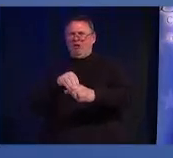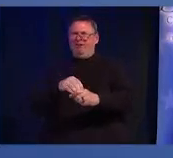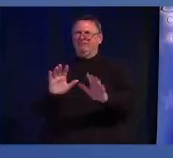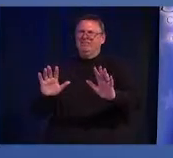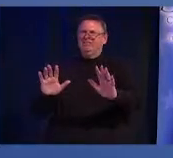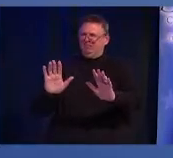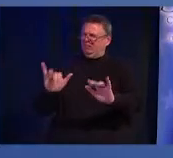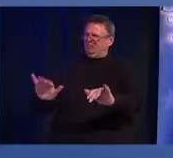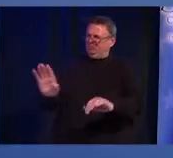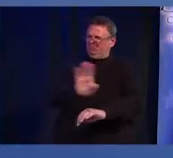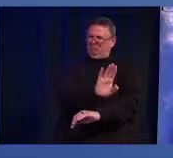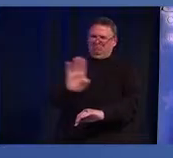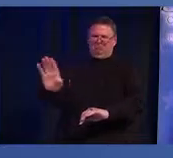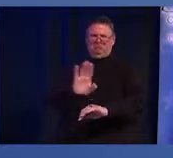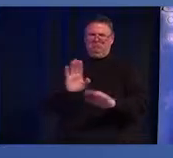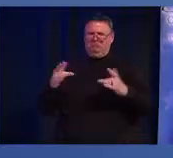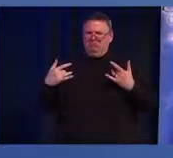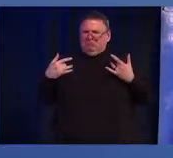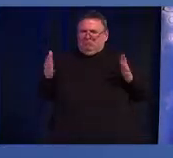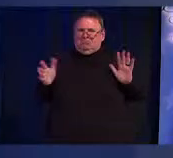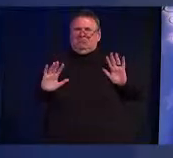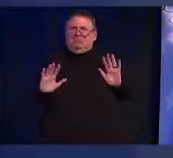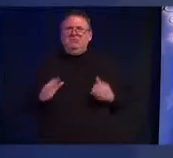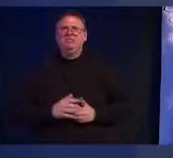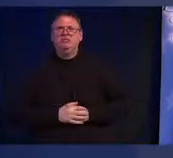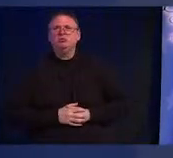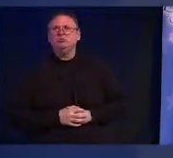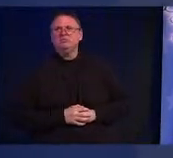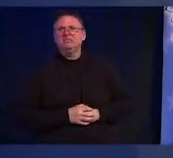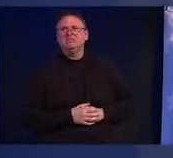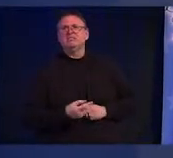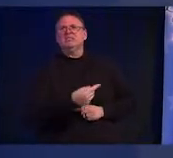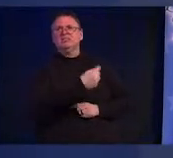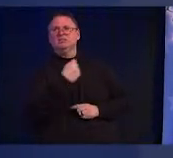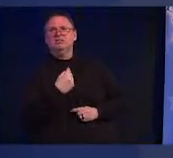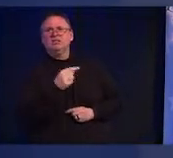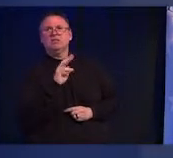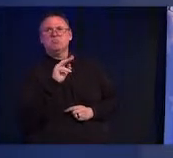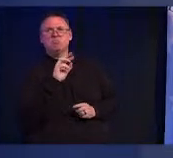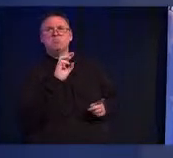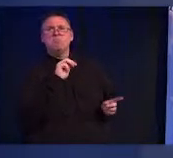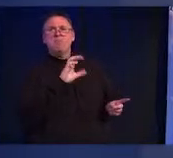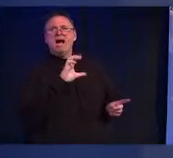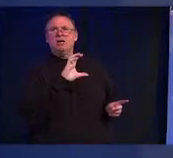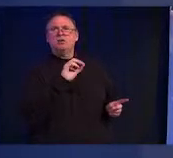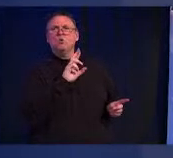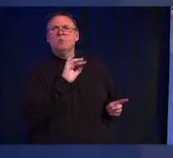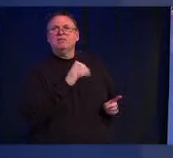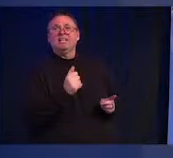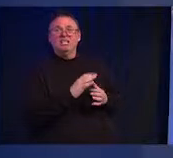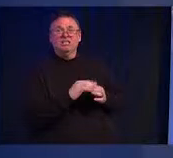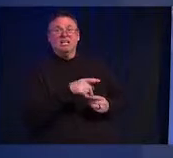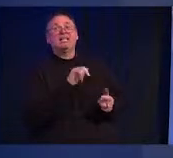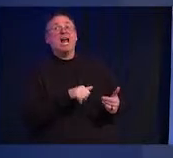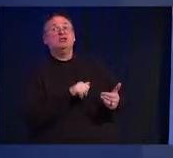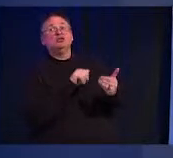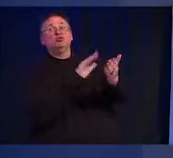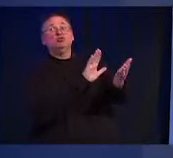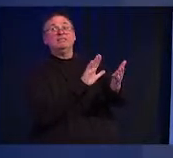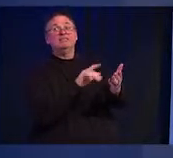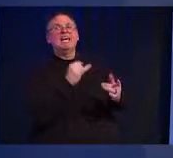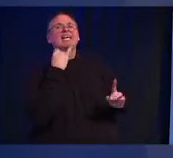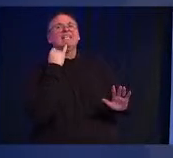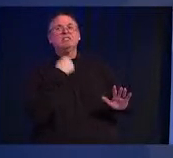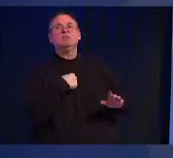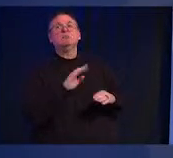Thank you. Ms. McCormick. Our common sense economic development plan addressed this with making sure we're being business friendly,